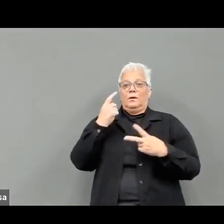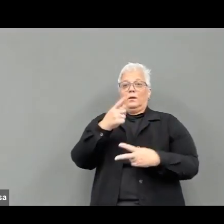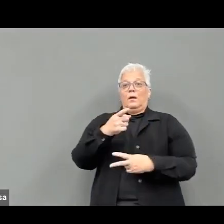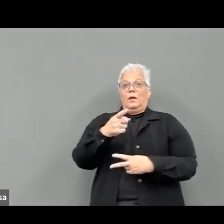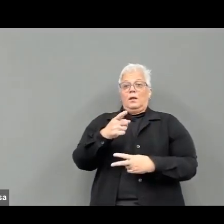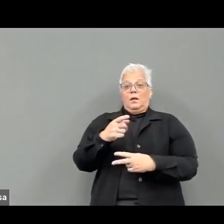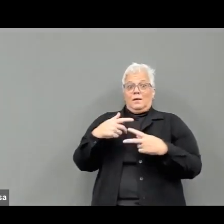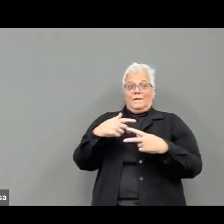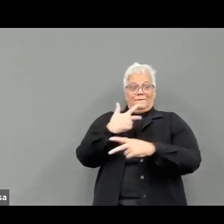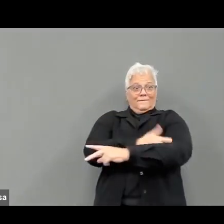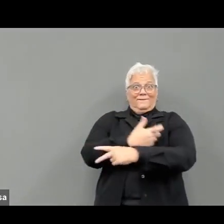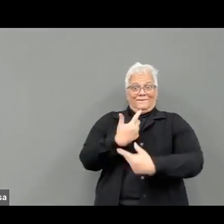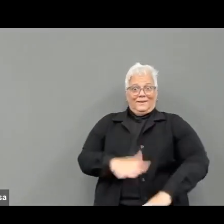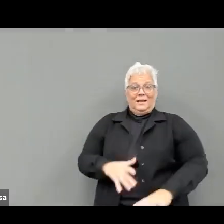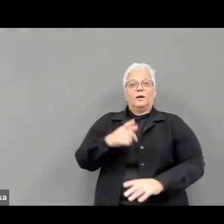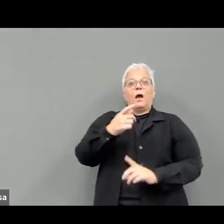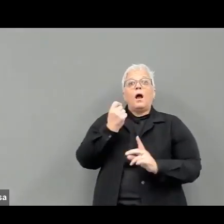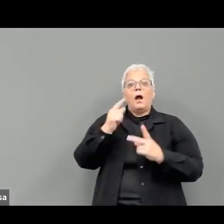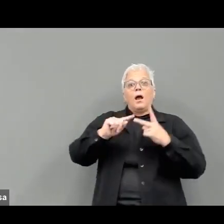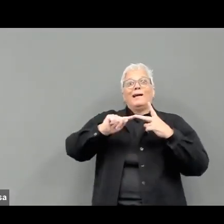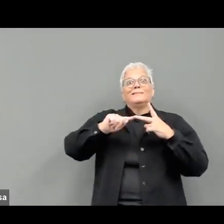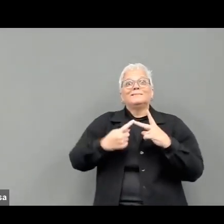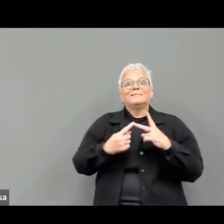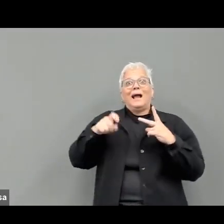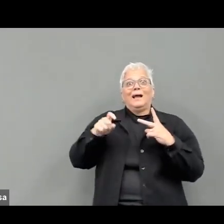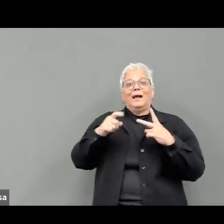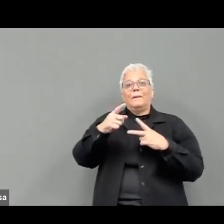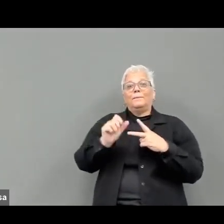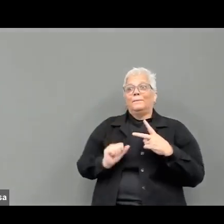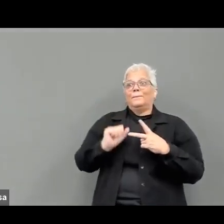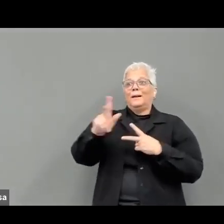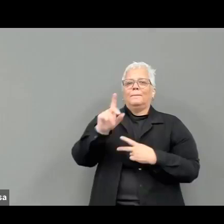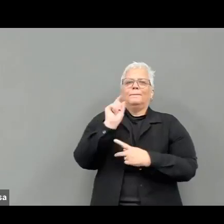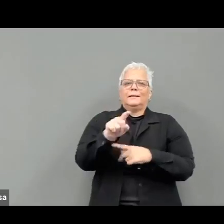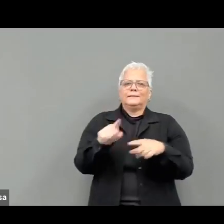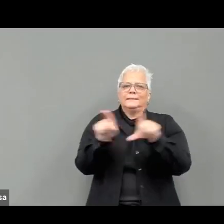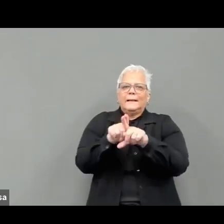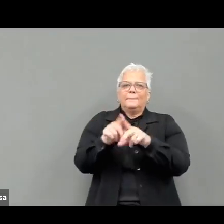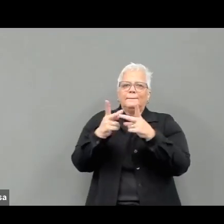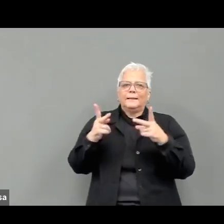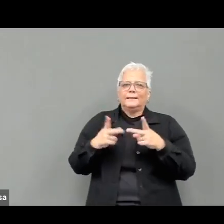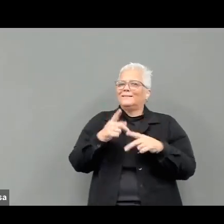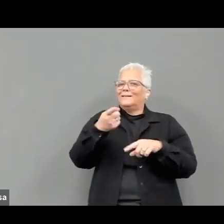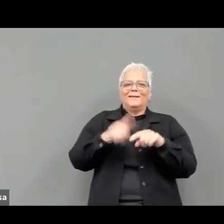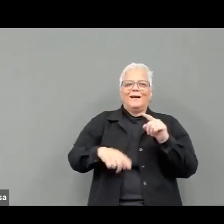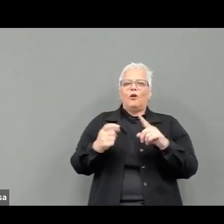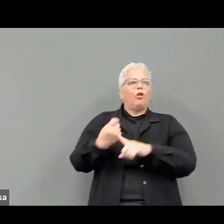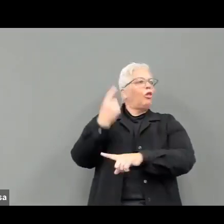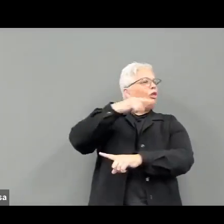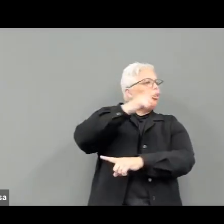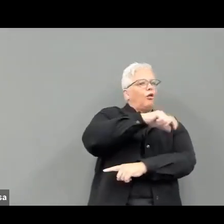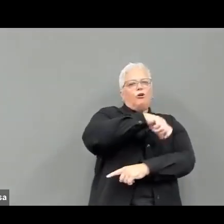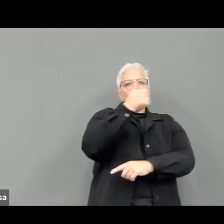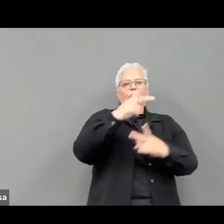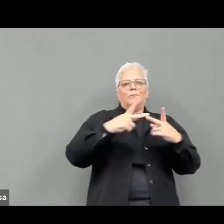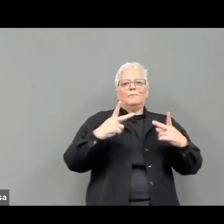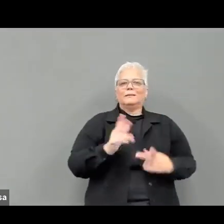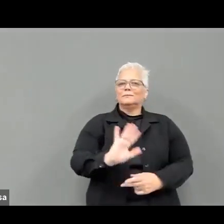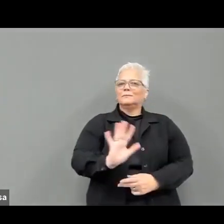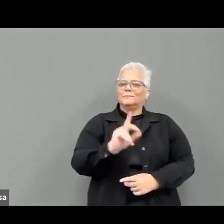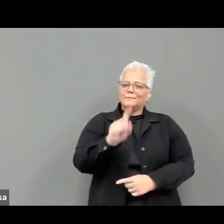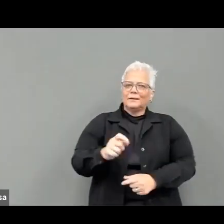dose allocated. In the event you schedule an appointment for your second dose from THD, but you did not receive your first dose from